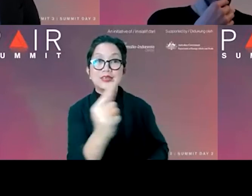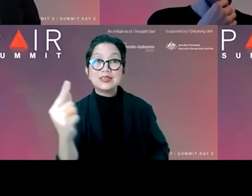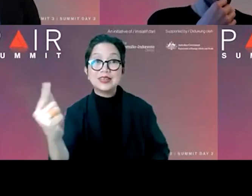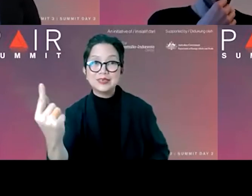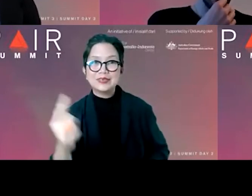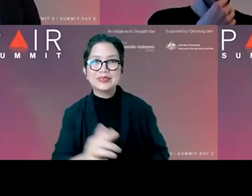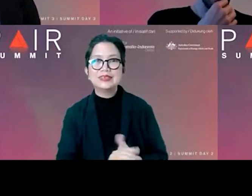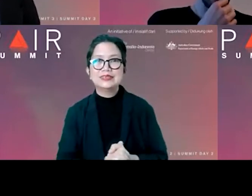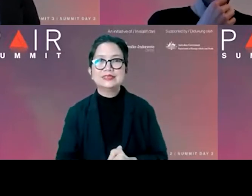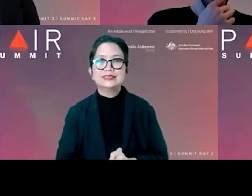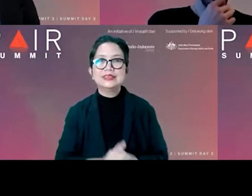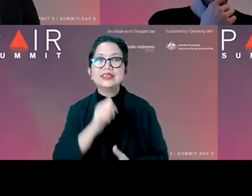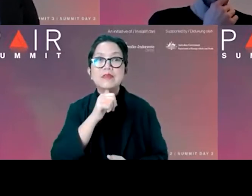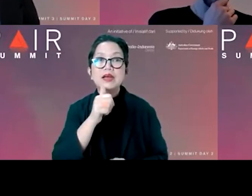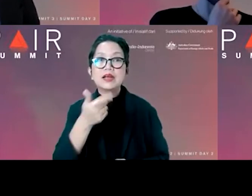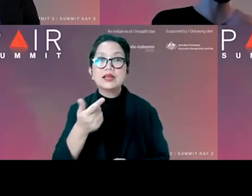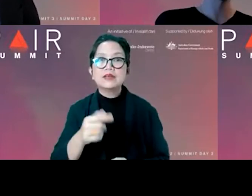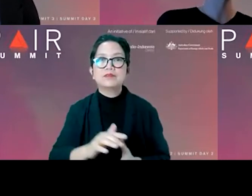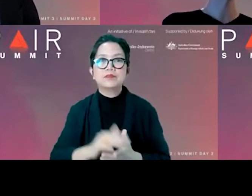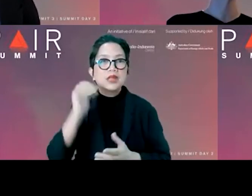Thank you, Helen.